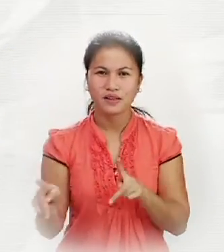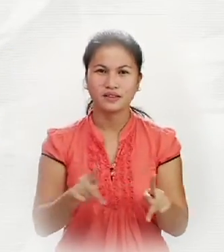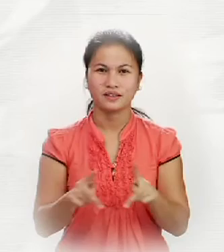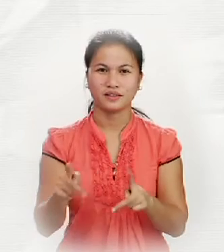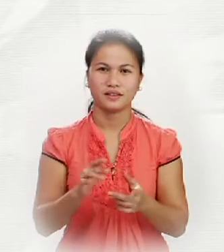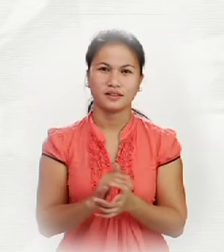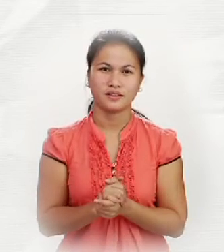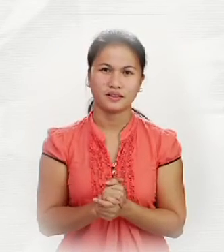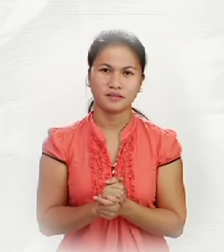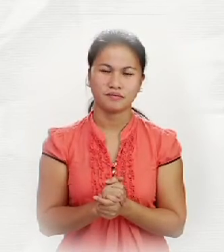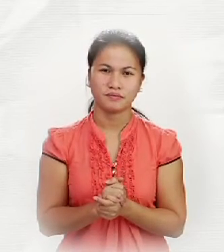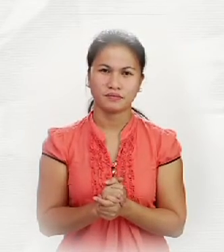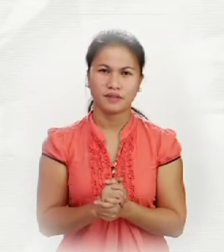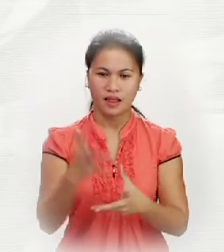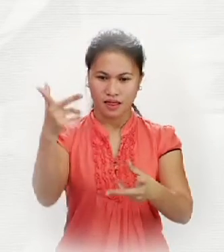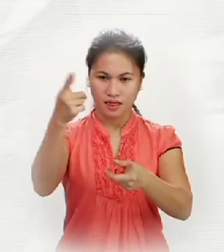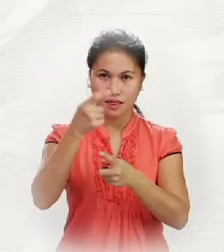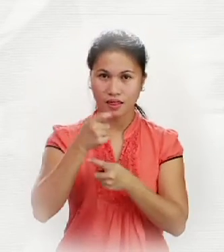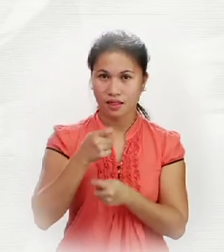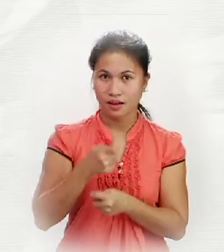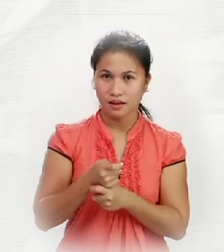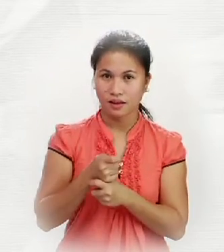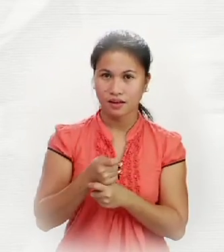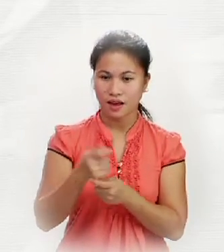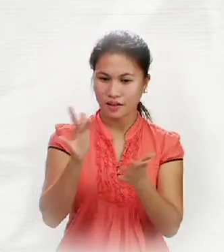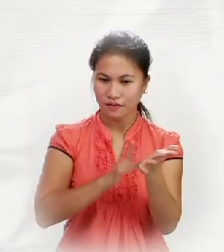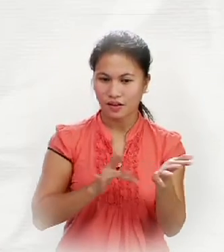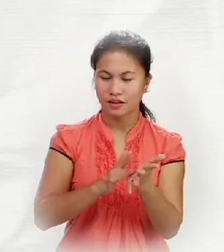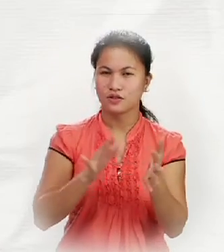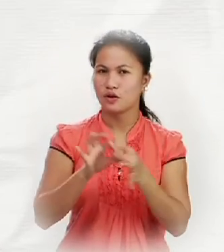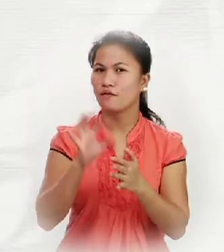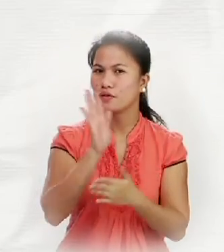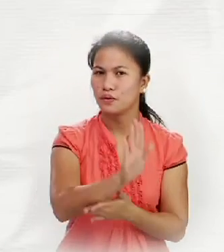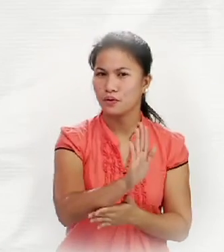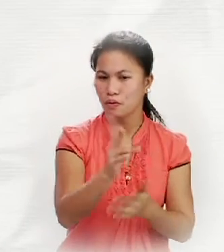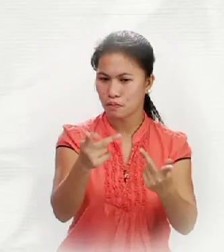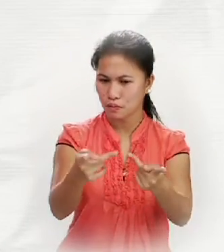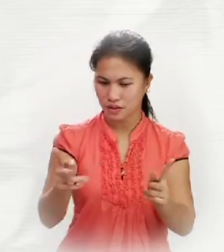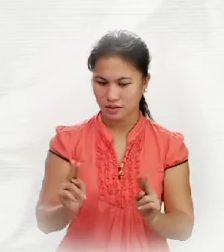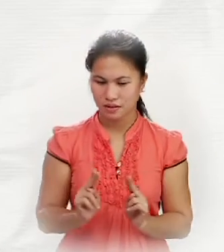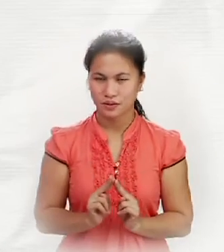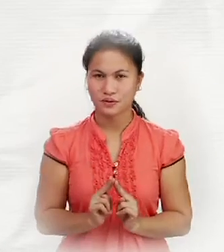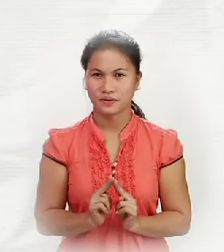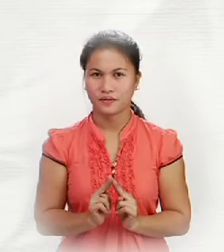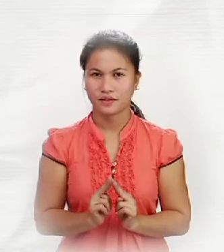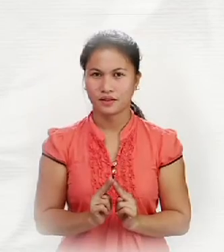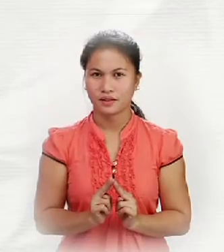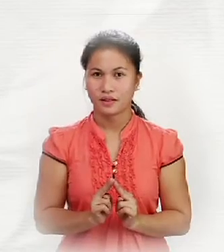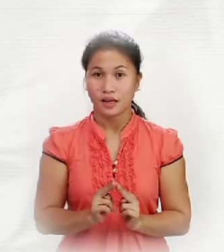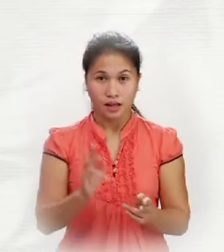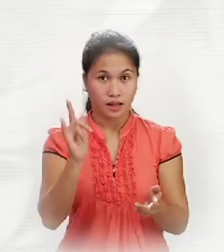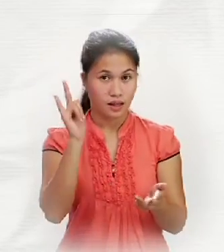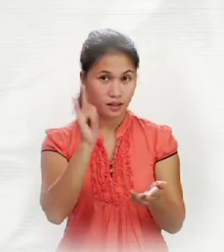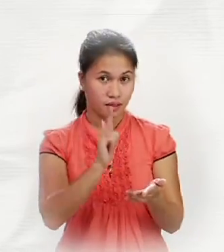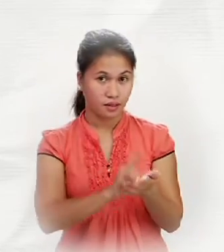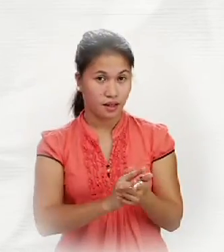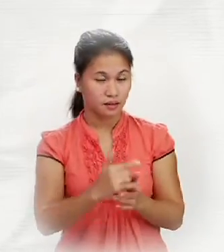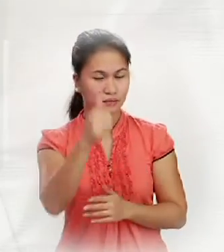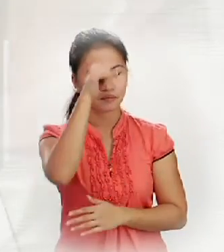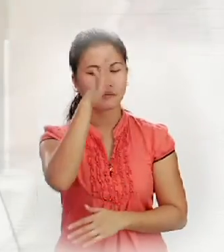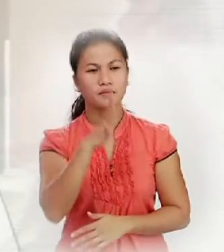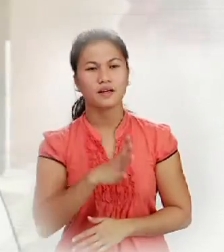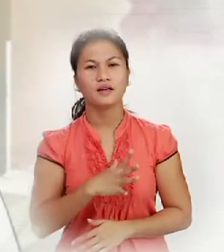Take advantage of your position. And this lowly man told